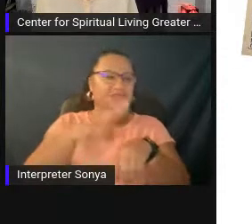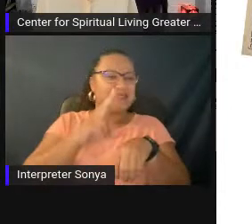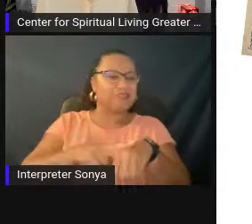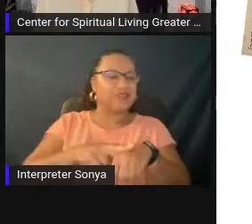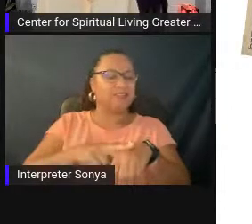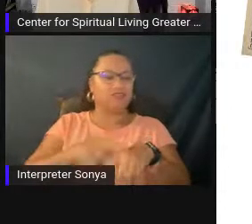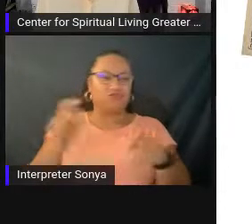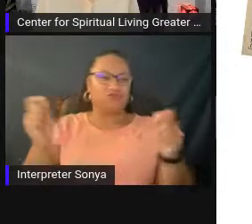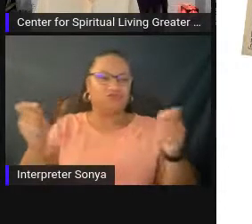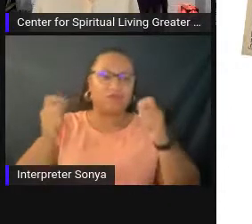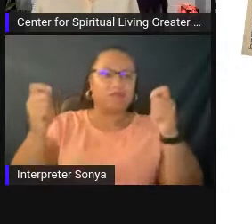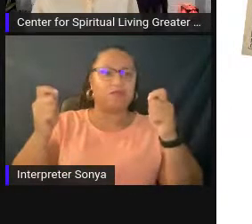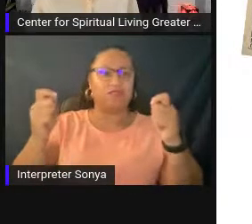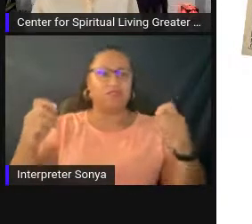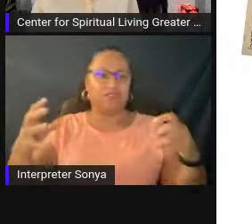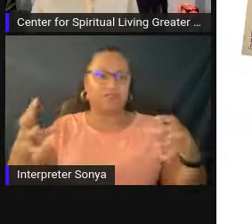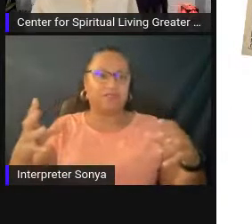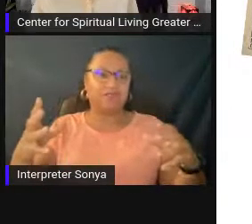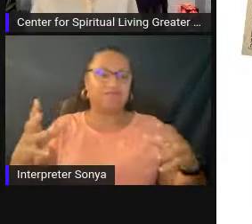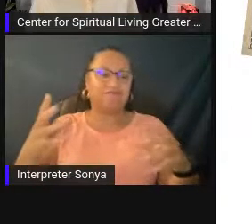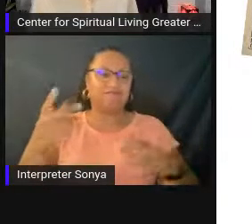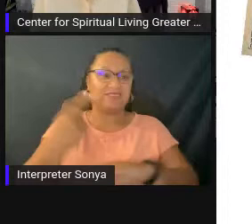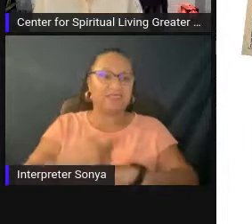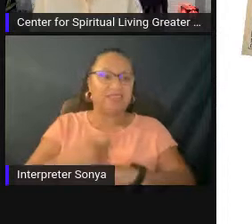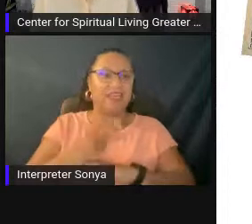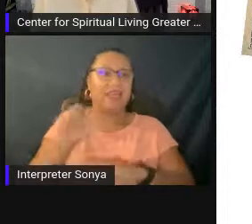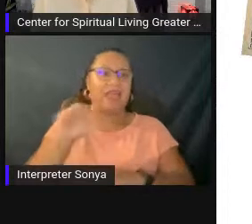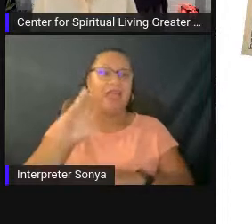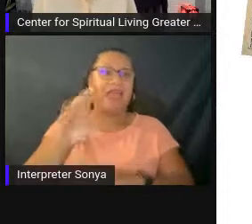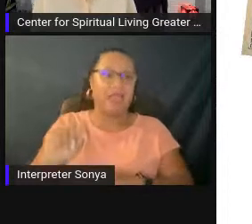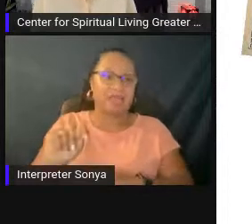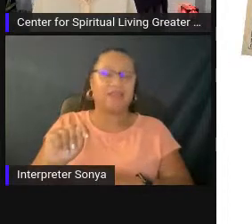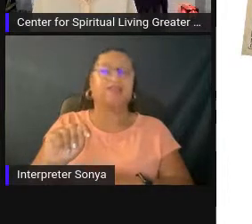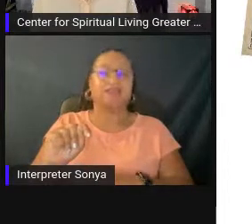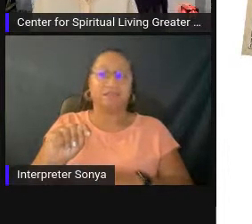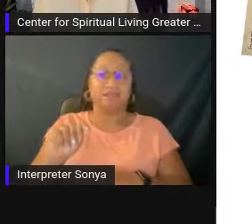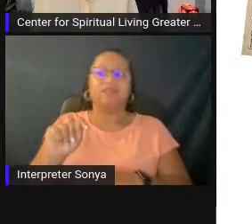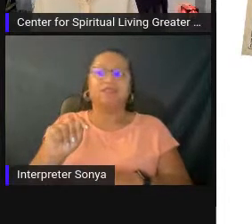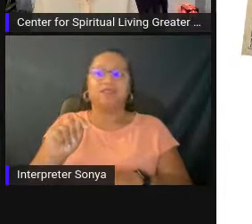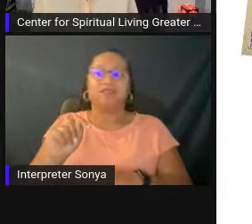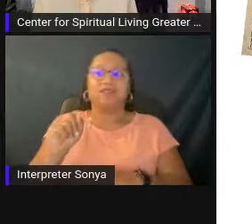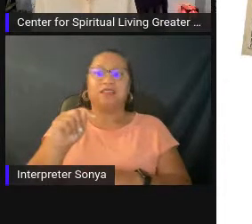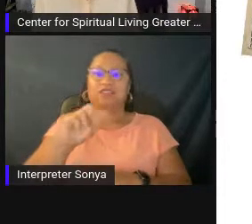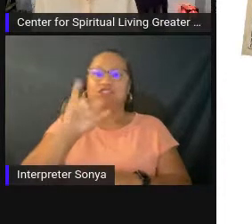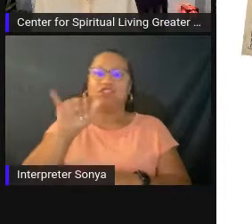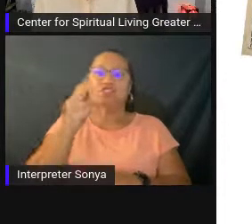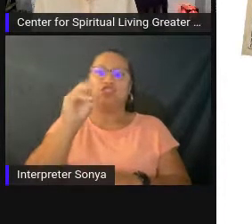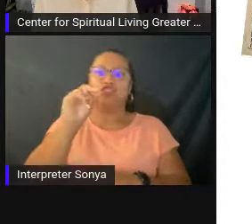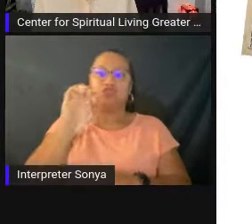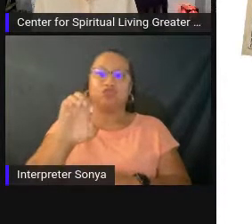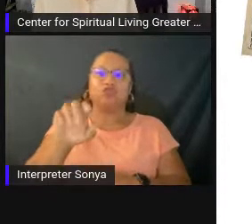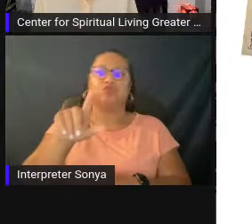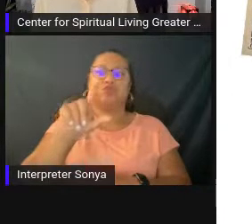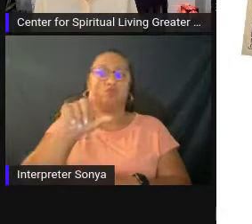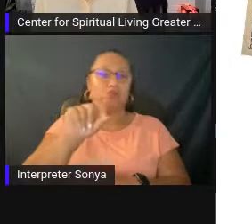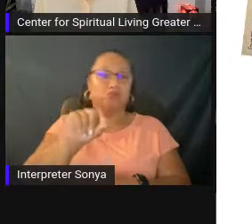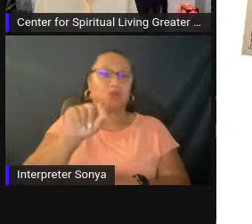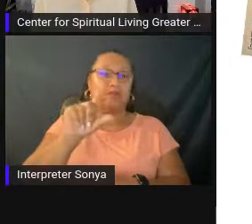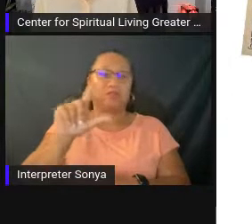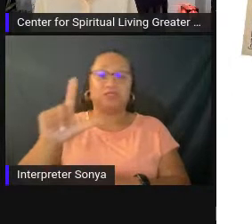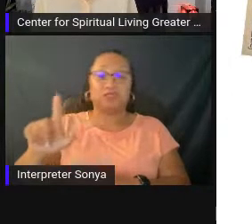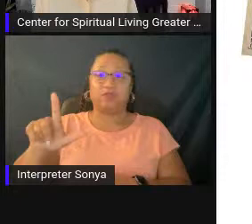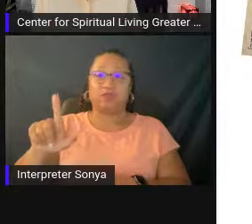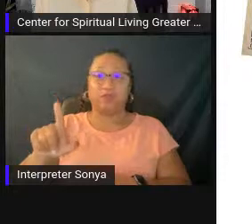2021, a day after the Senate passed the bill with unanimous consent.